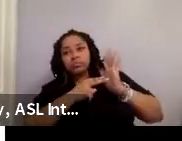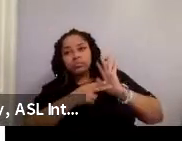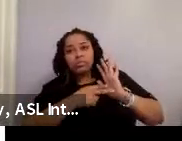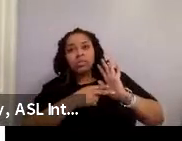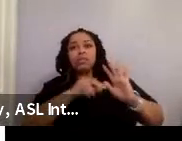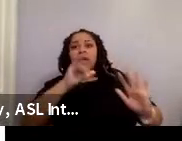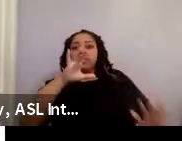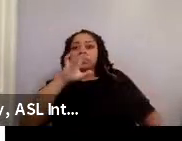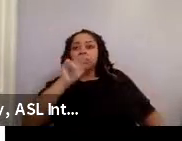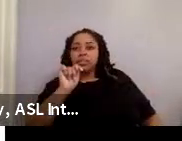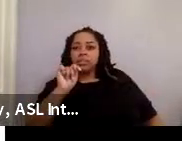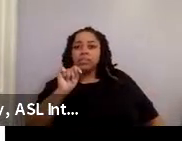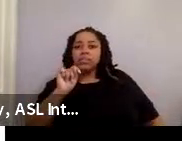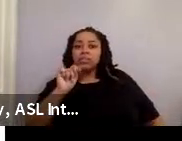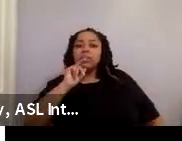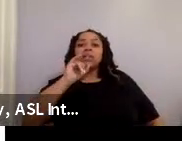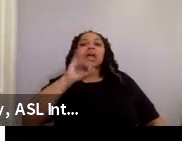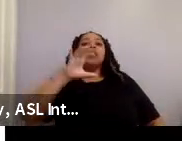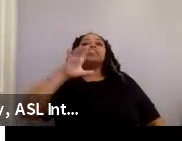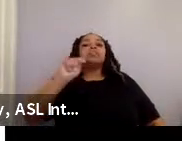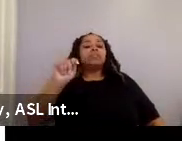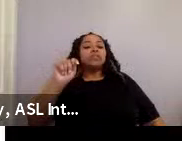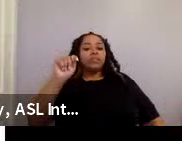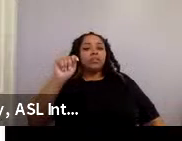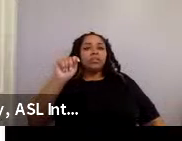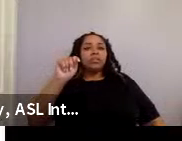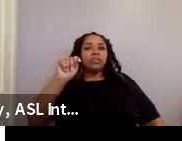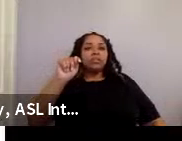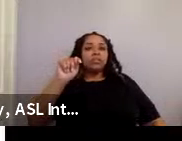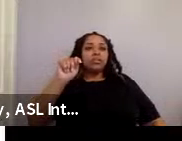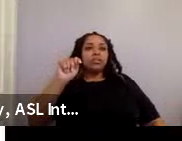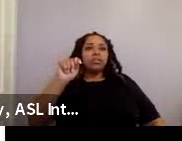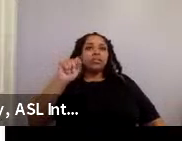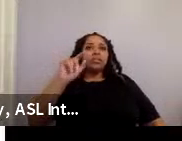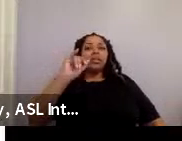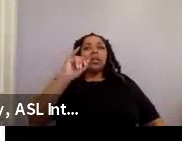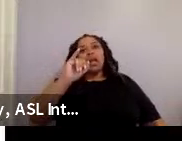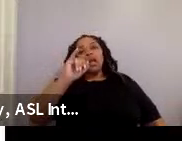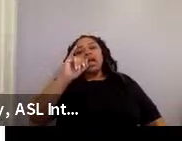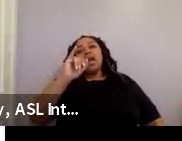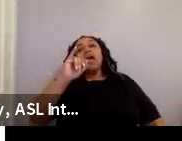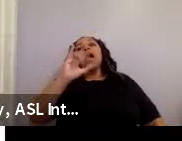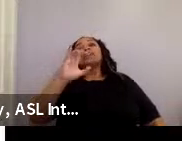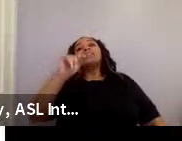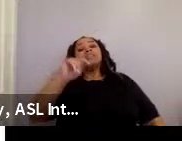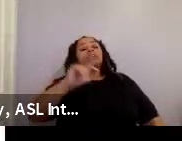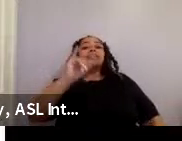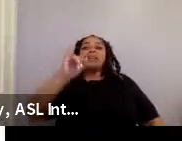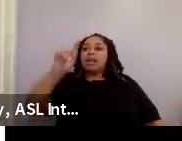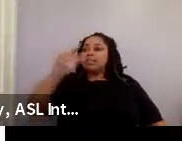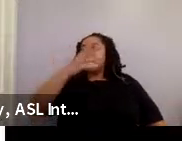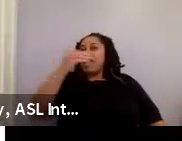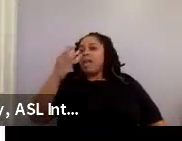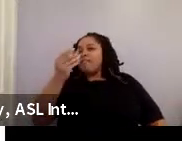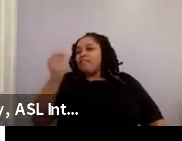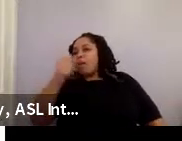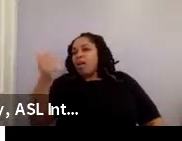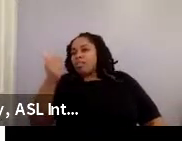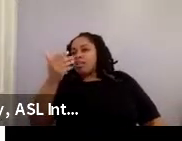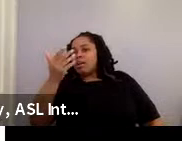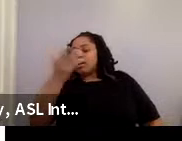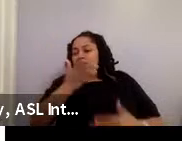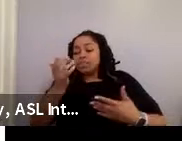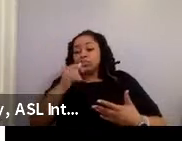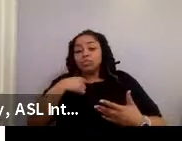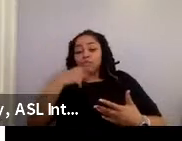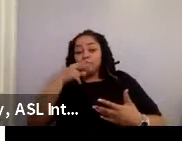of ICT, it's ICT. ICT is IT and several other factors. And when